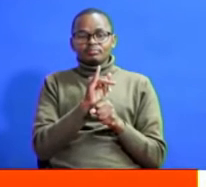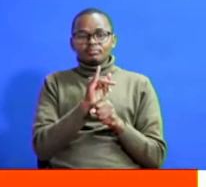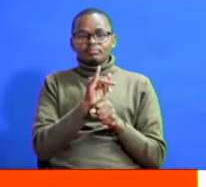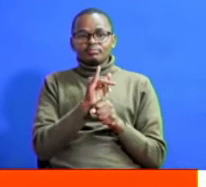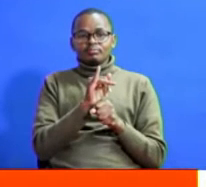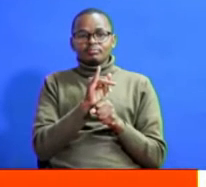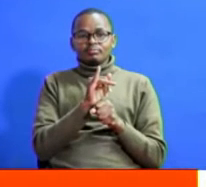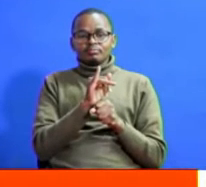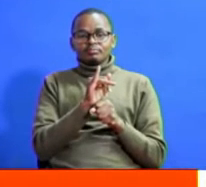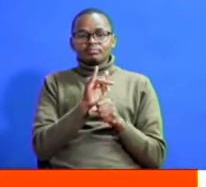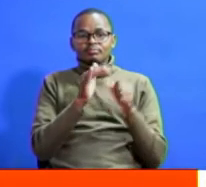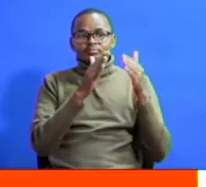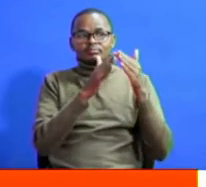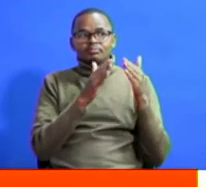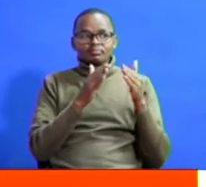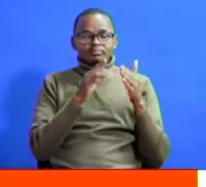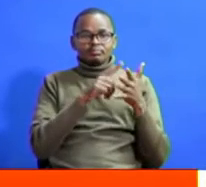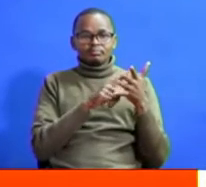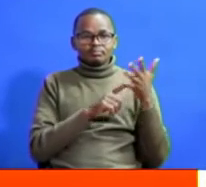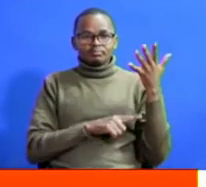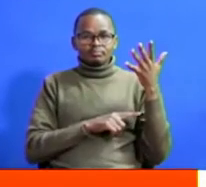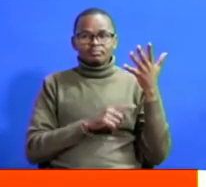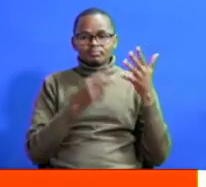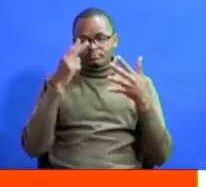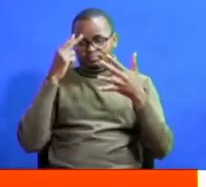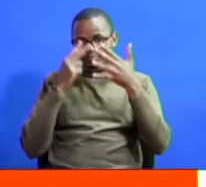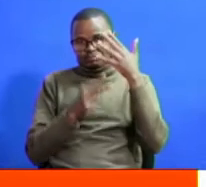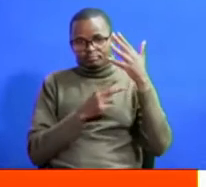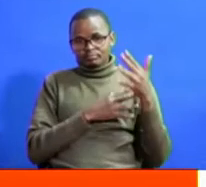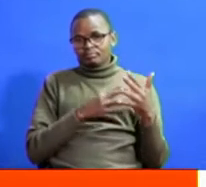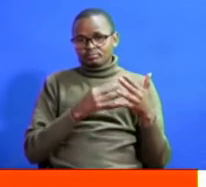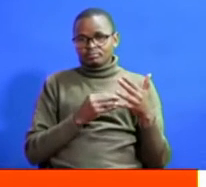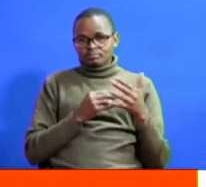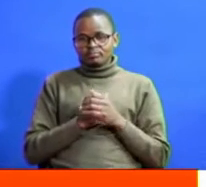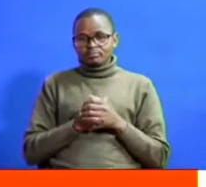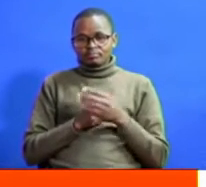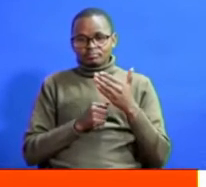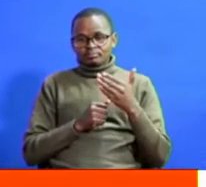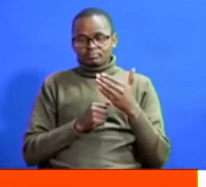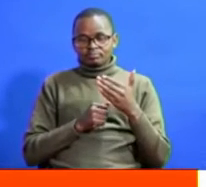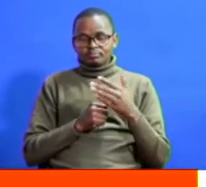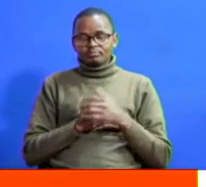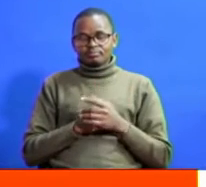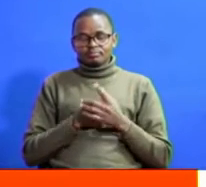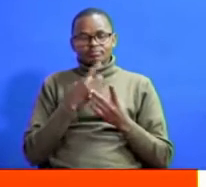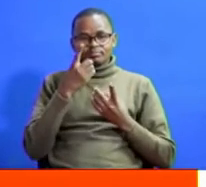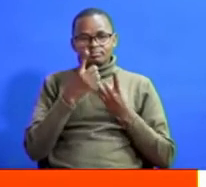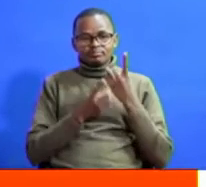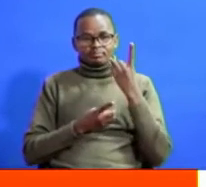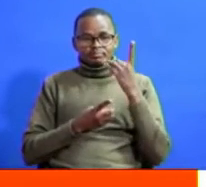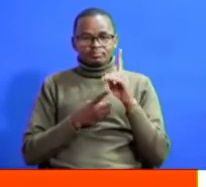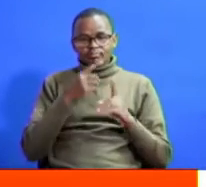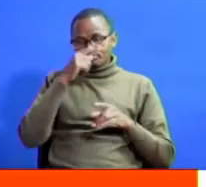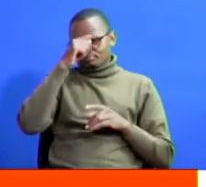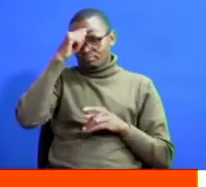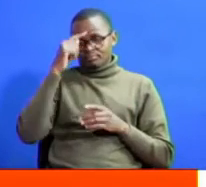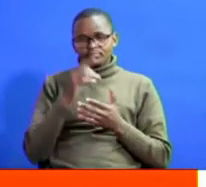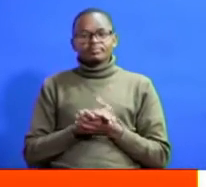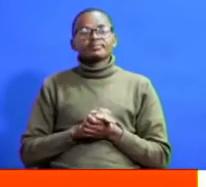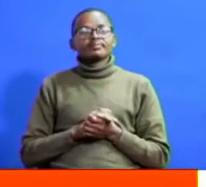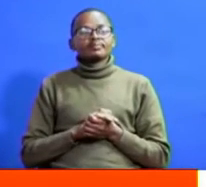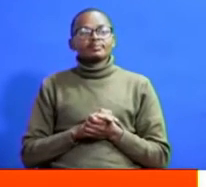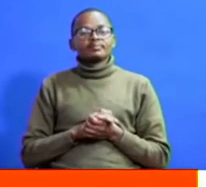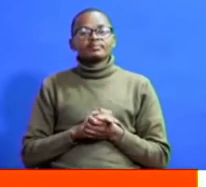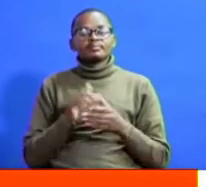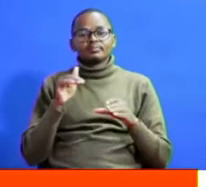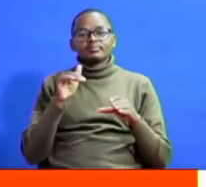houses, what do you foresee in this debate? Because we saw, of course, in